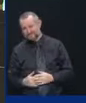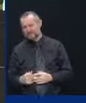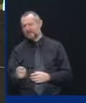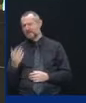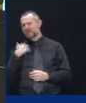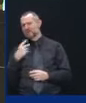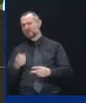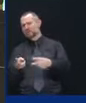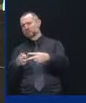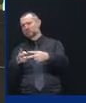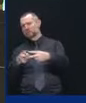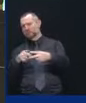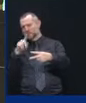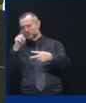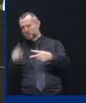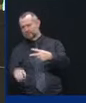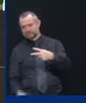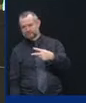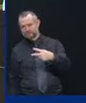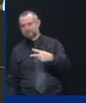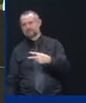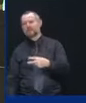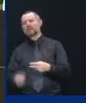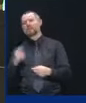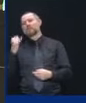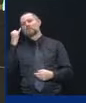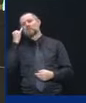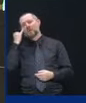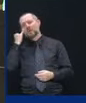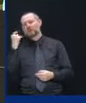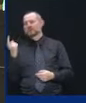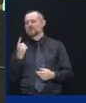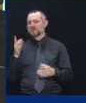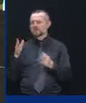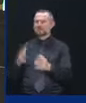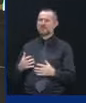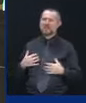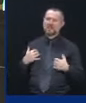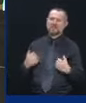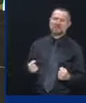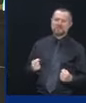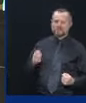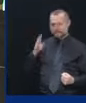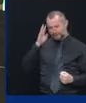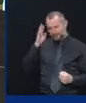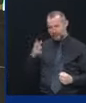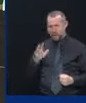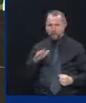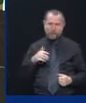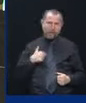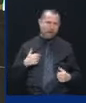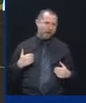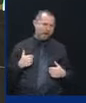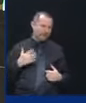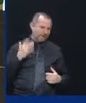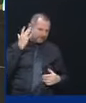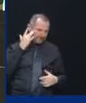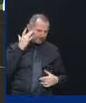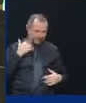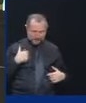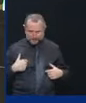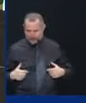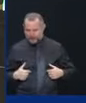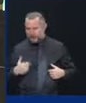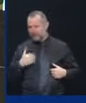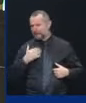questions. First is, if an otherwise healthy individual falsely certifies that they have some underlying condition like diabetes or